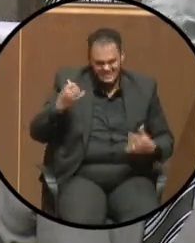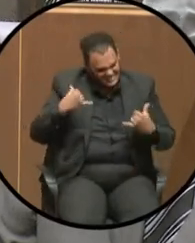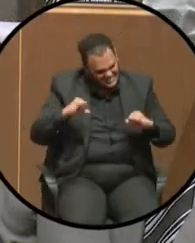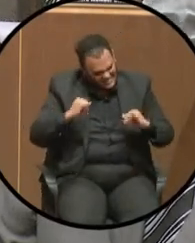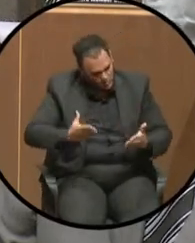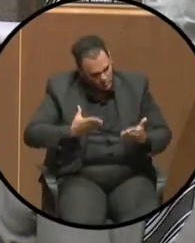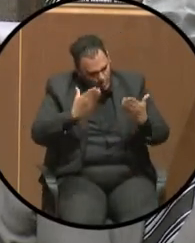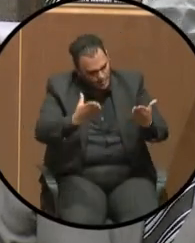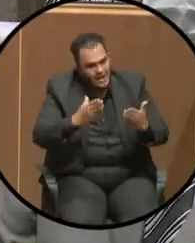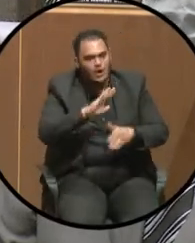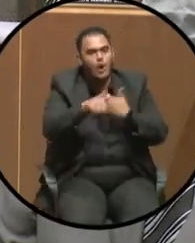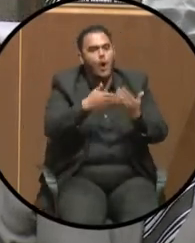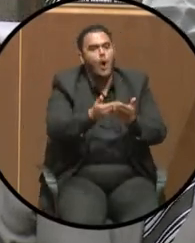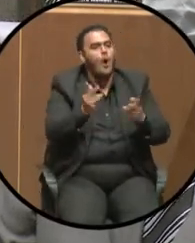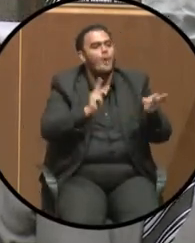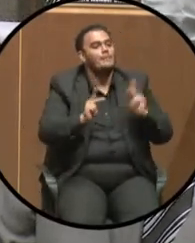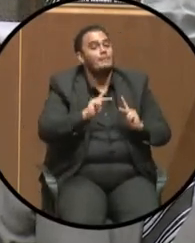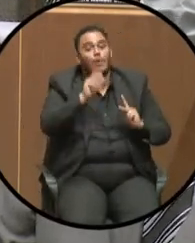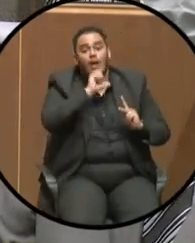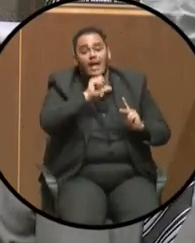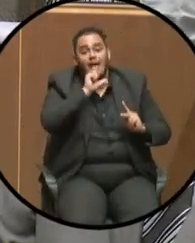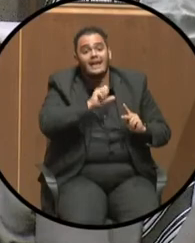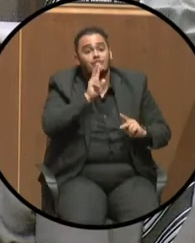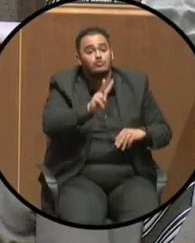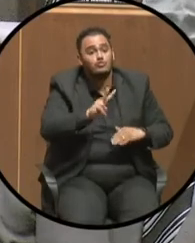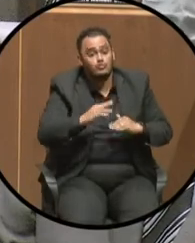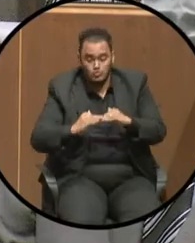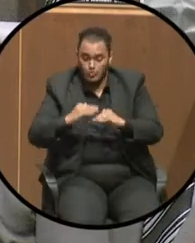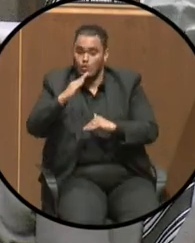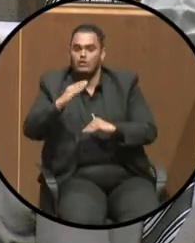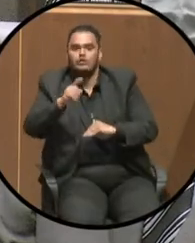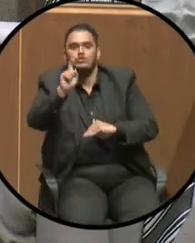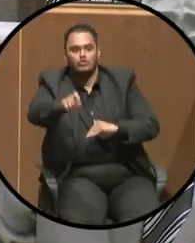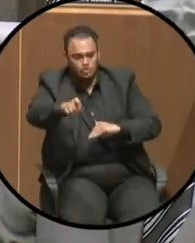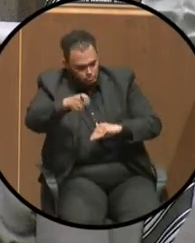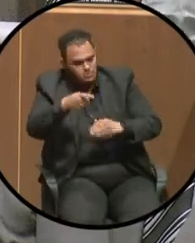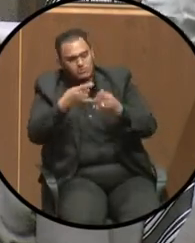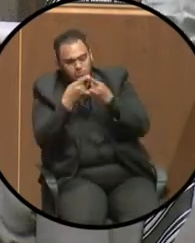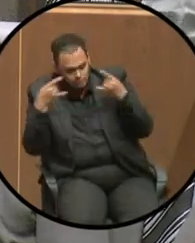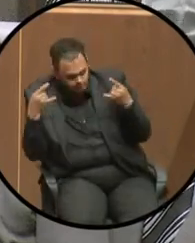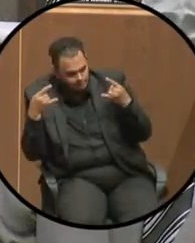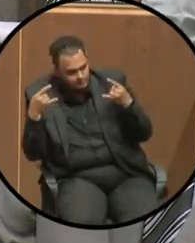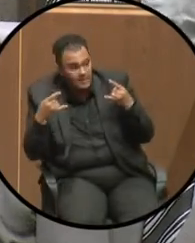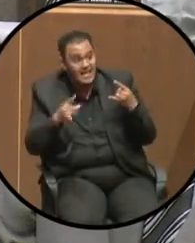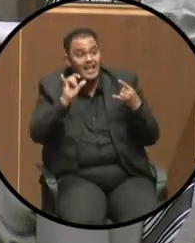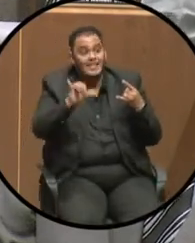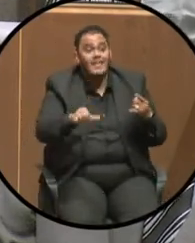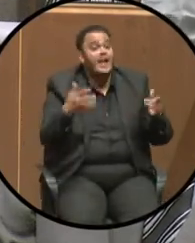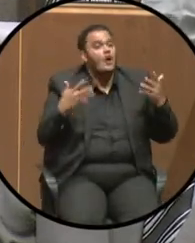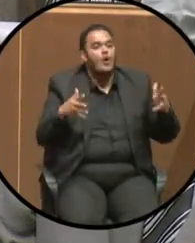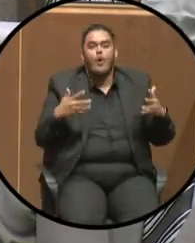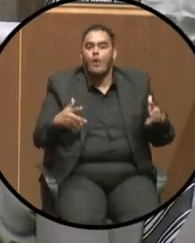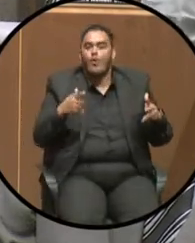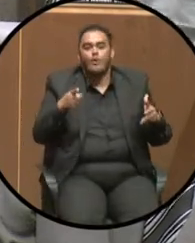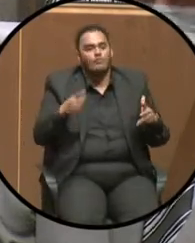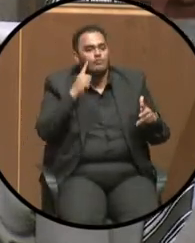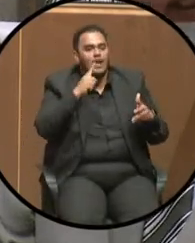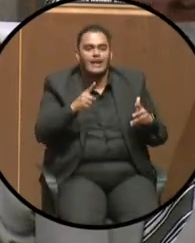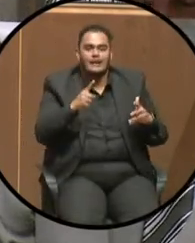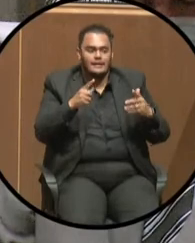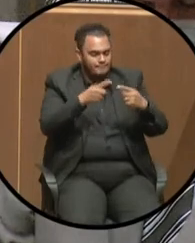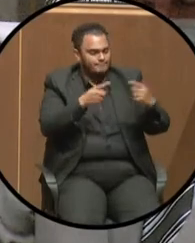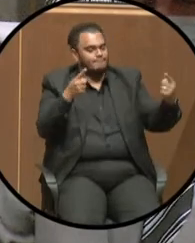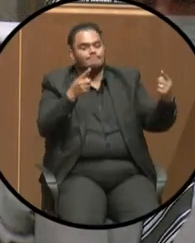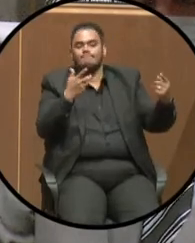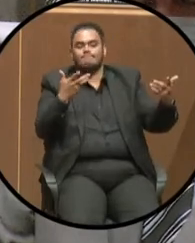by all individuals aged 2 and older who are not fully vaccinated. This is already at odds with Rule B being presented here